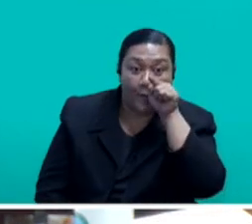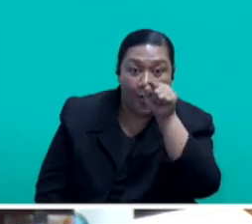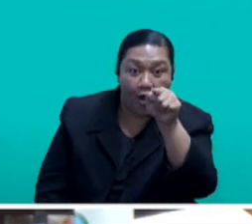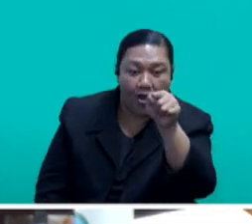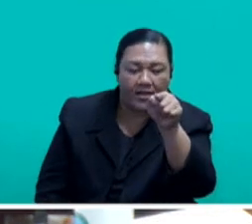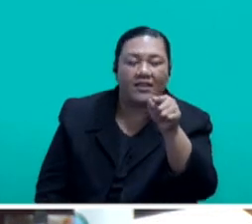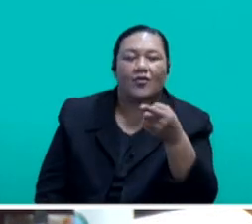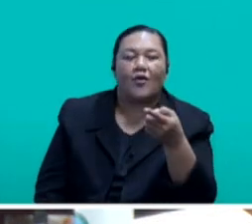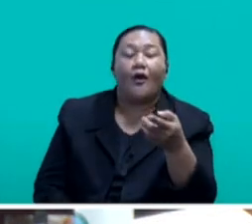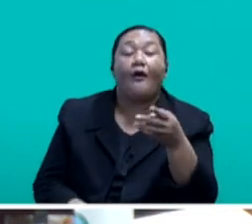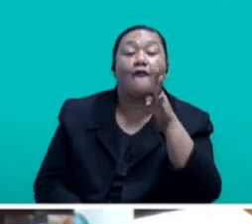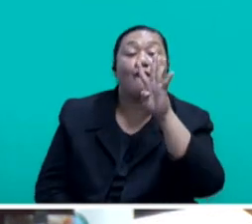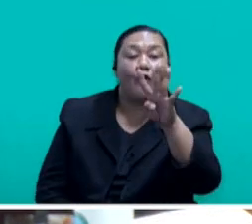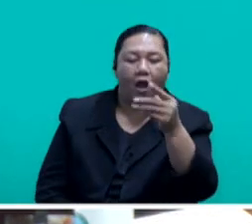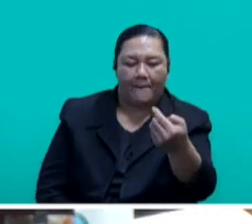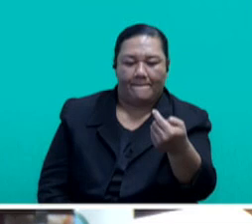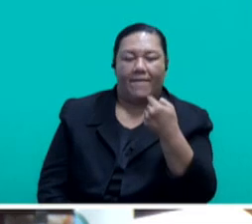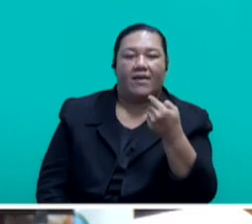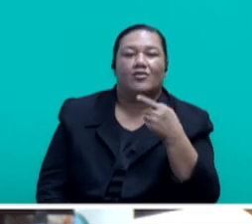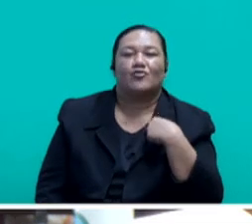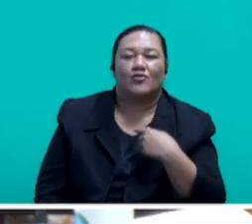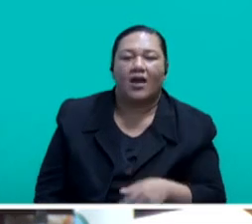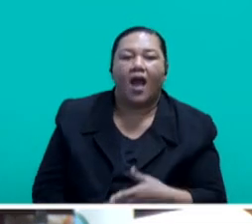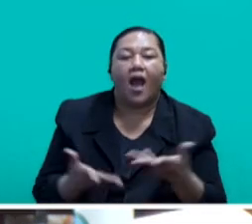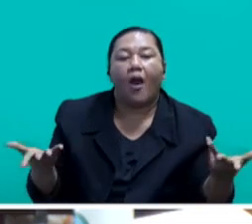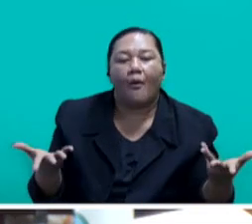pointing back at you. How do you explain?